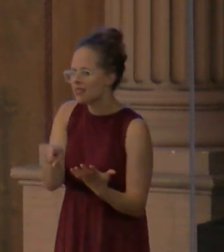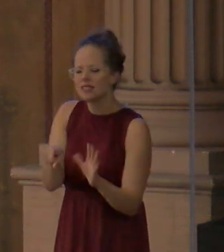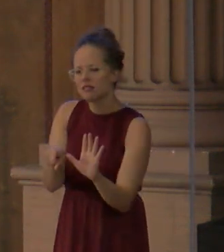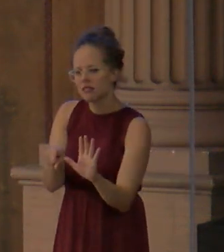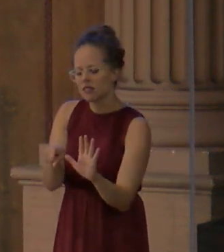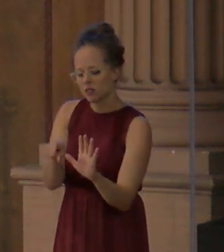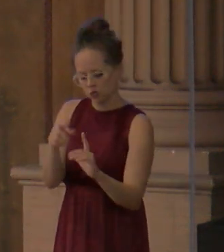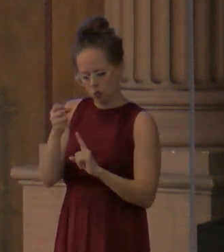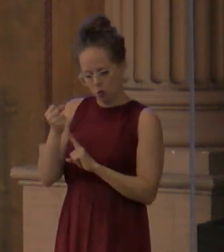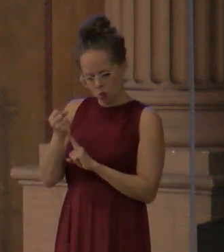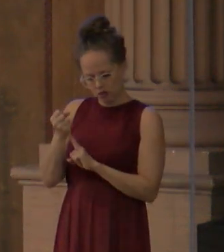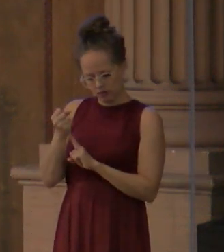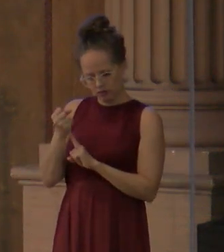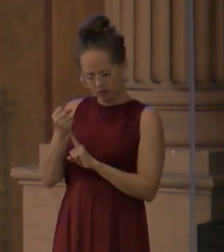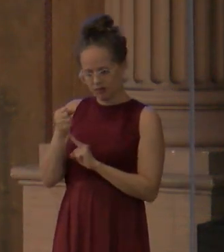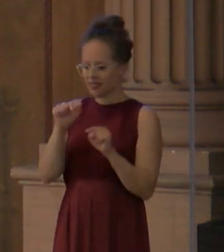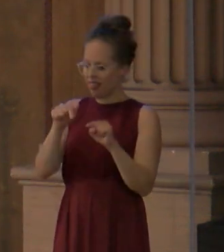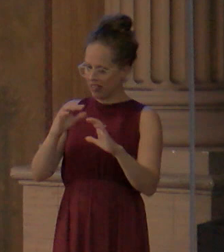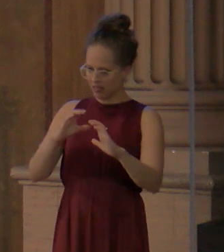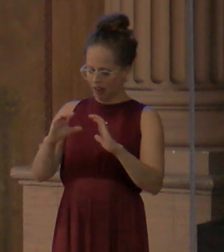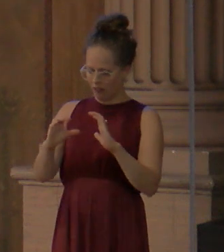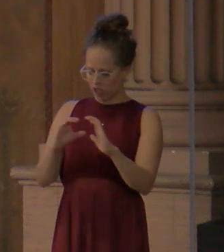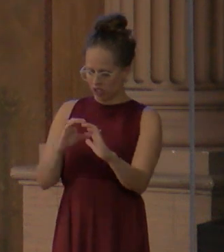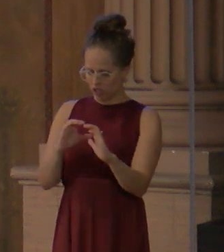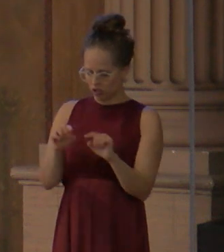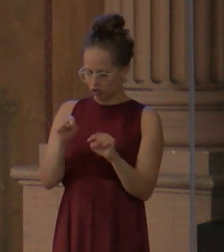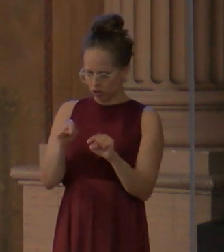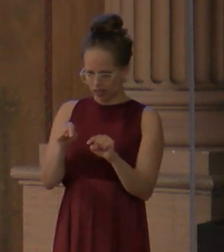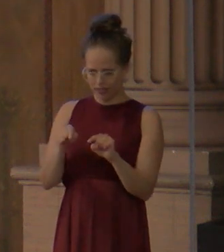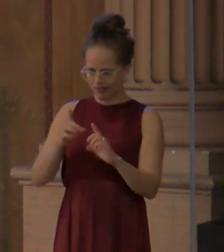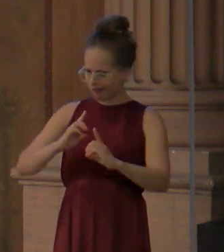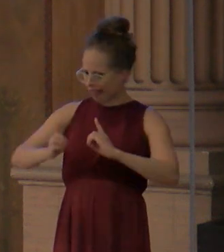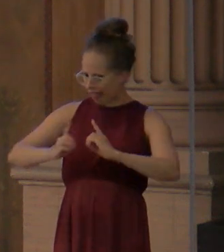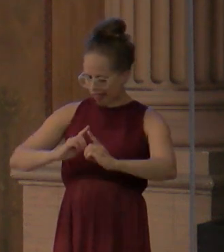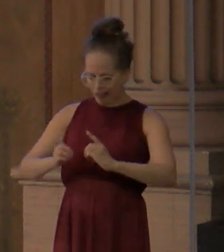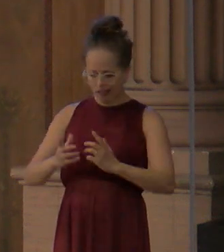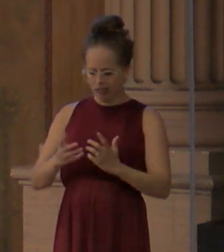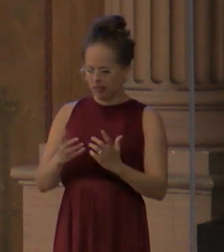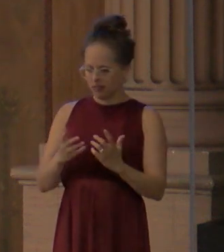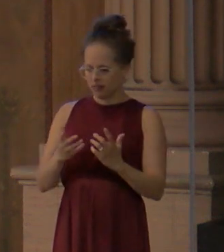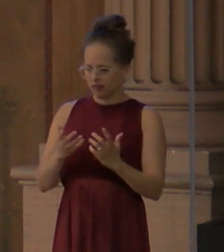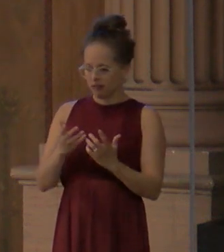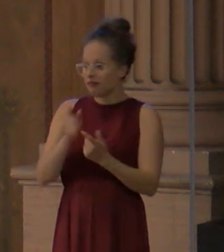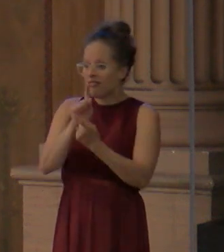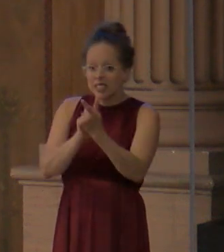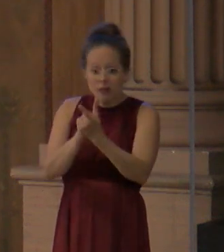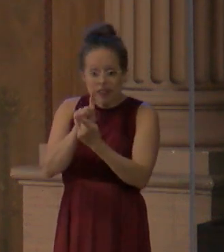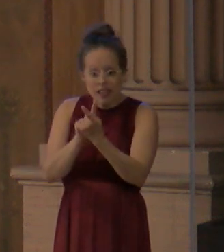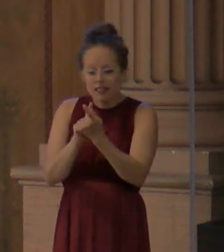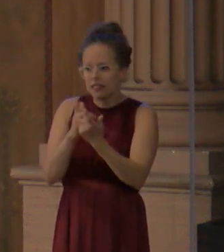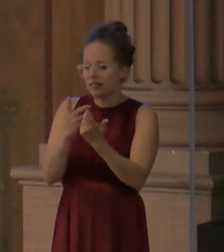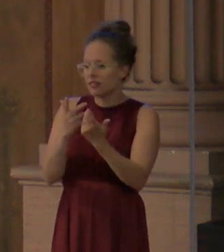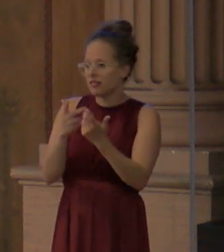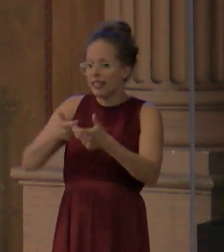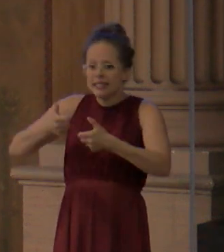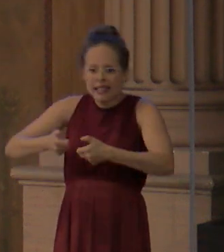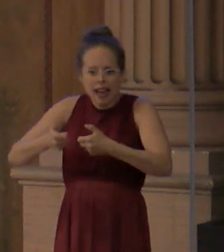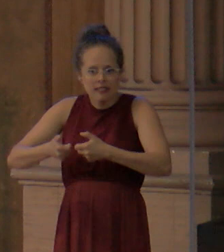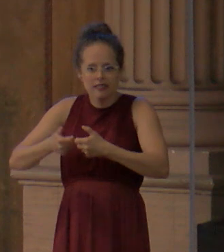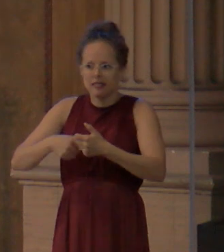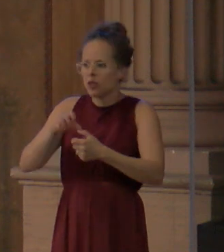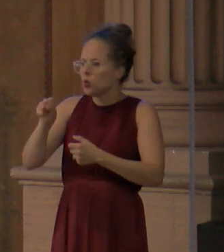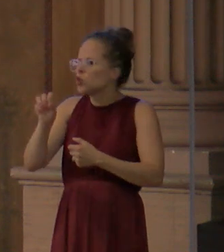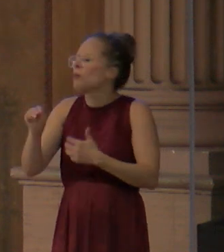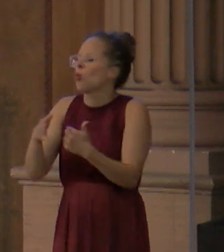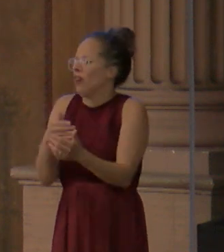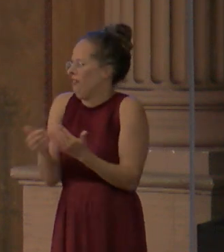this conversation? How can I use this medium, whatever that is, whether that's face-to-face, social media, text message, whatever.